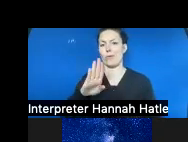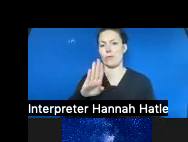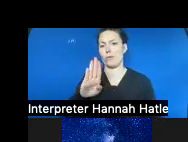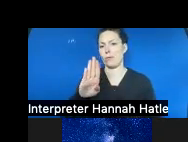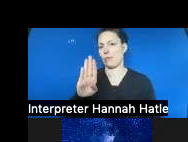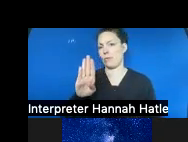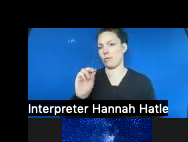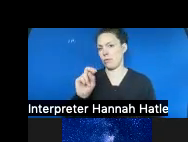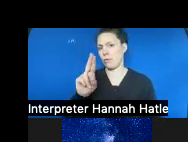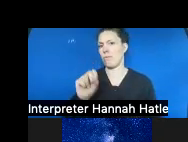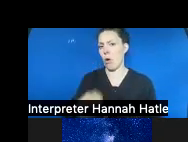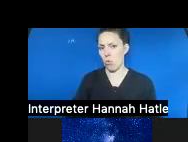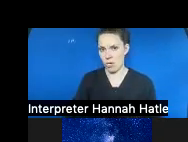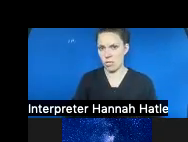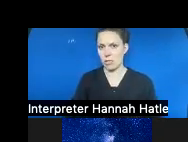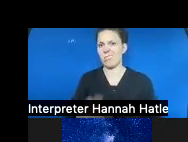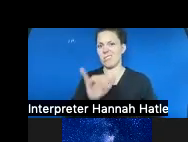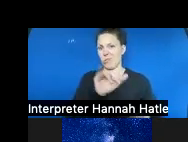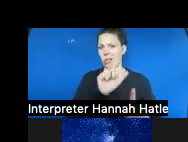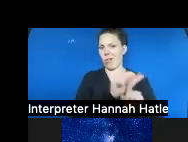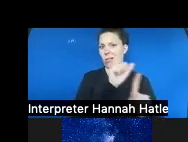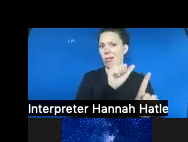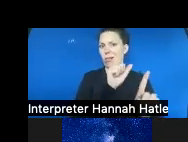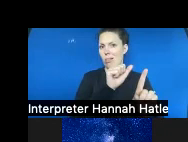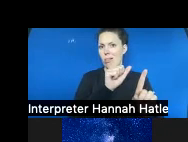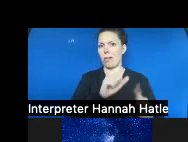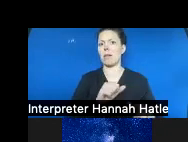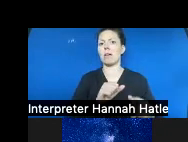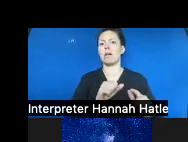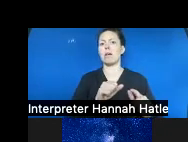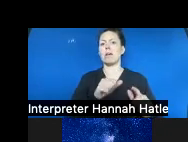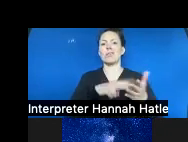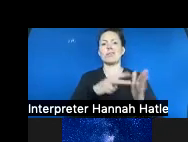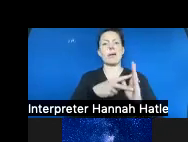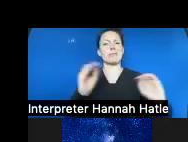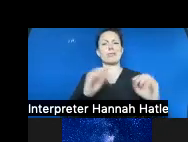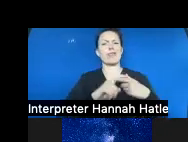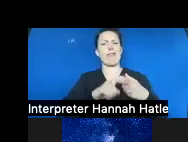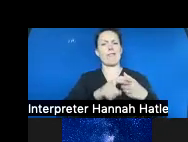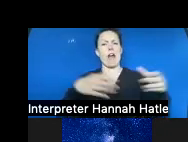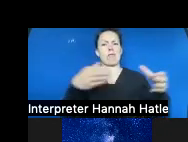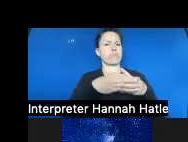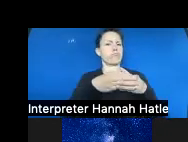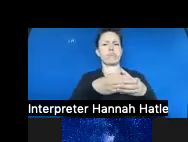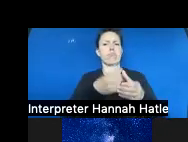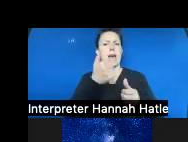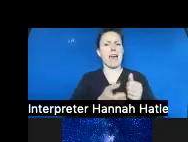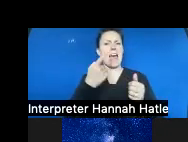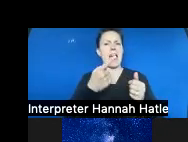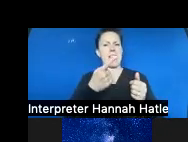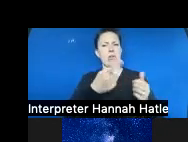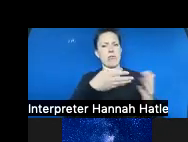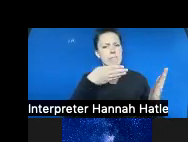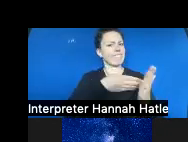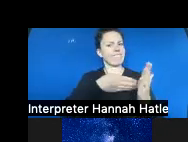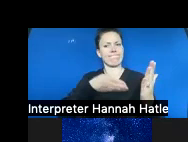trickery, the ectomy, right? Like you keep people pointed against each other, and then no one feels safe and secure to even have a friend in the kennel